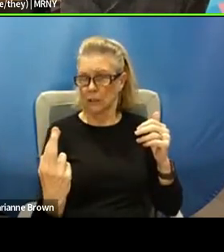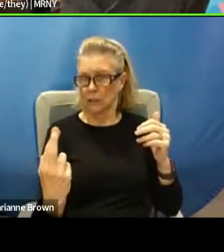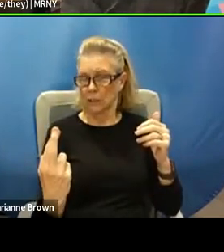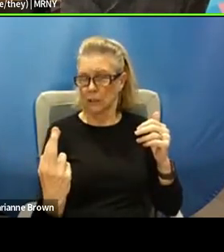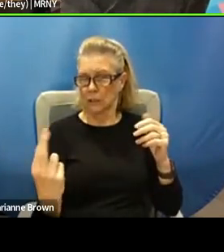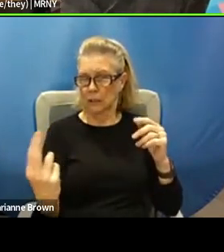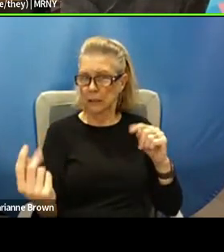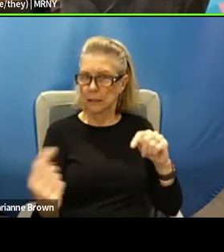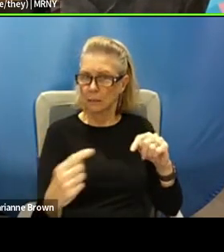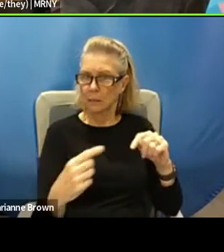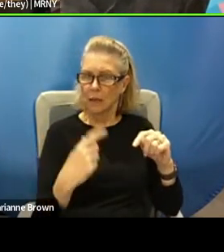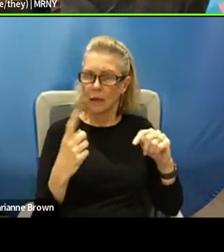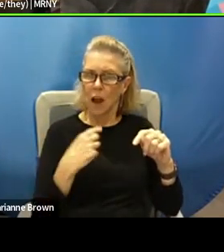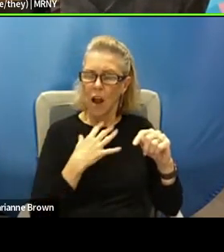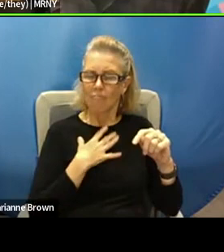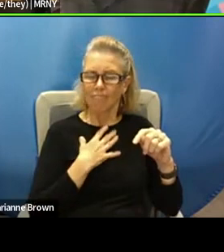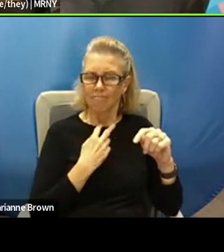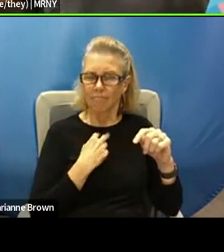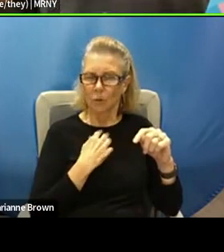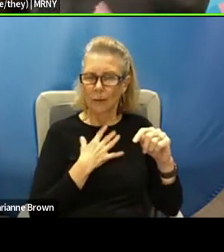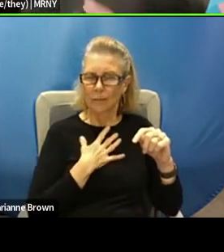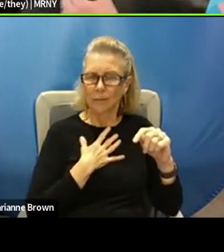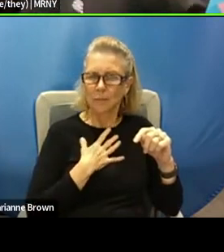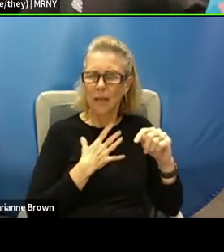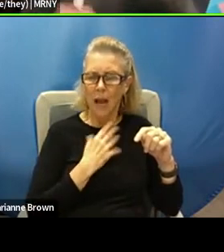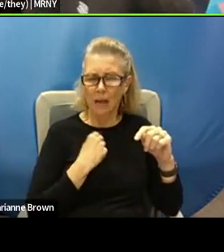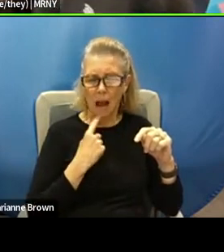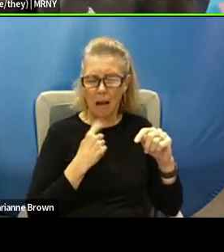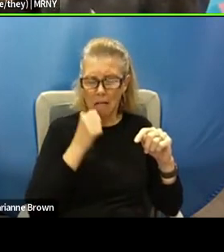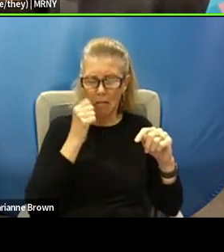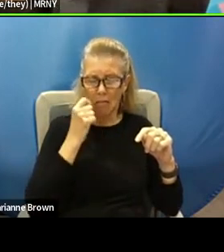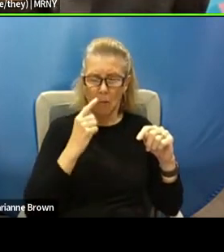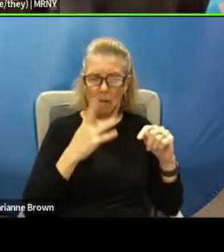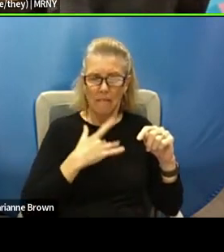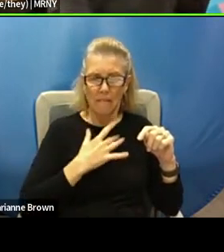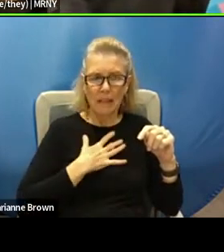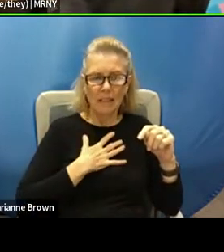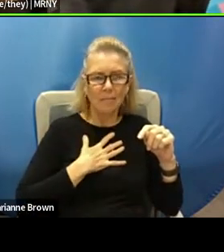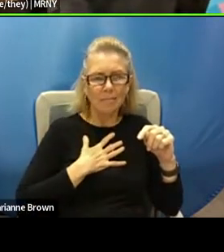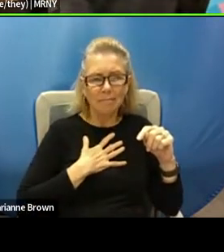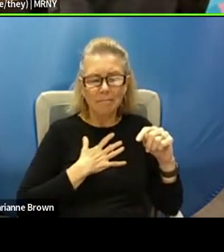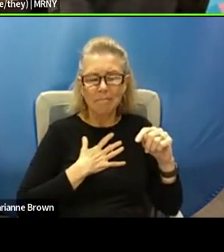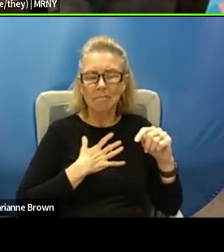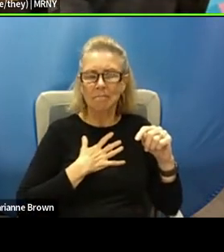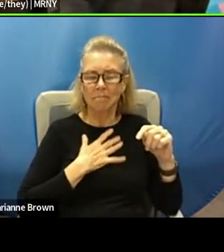I grieve a lot in this work. Oh, sorry, I didn't think I was gonna feel it, but